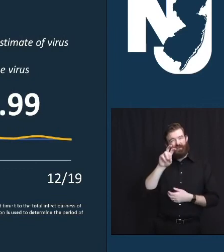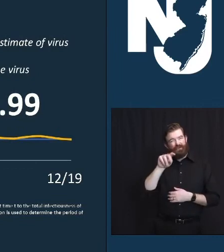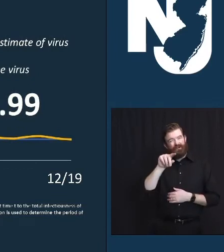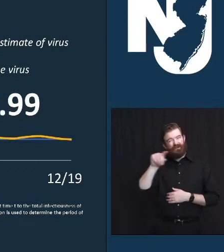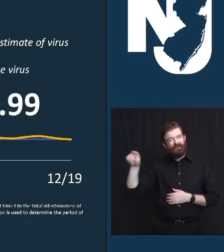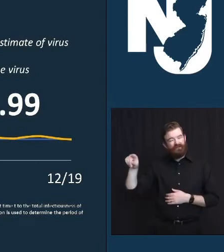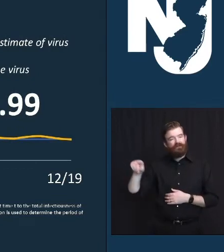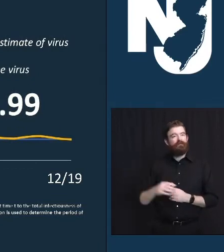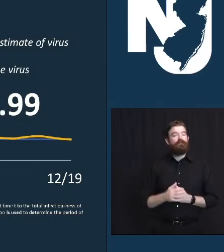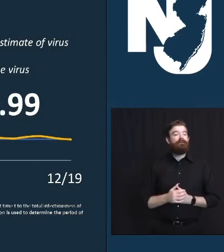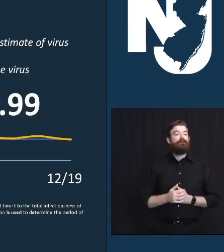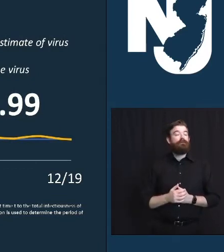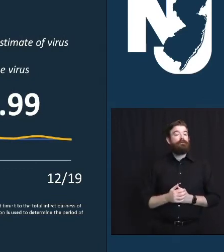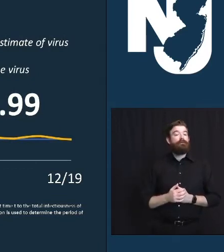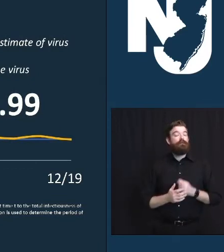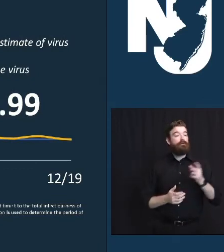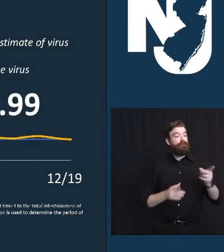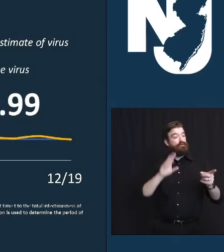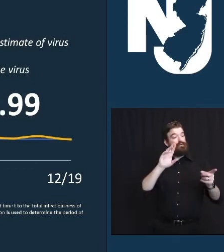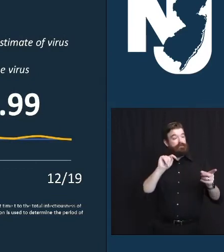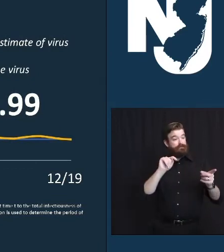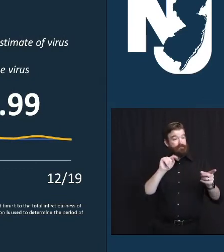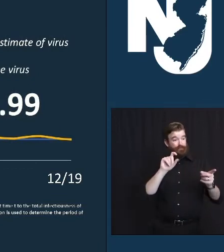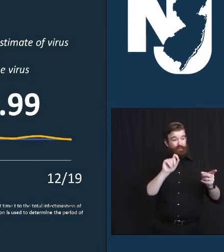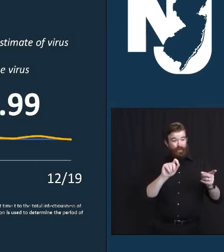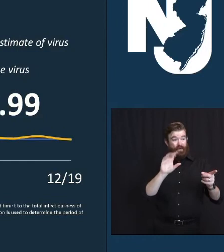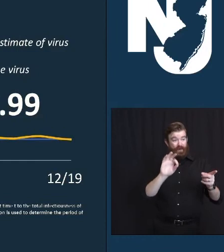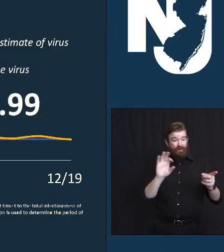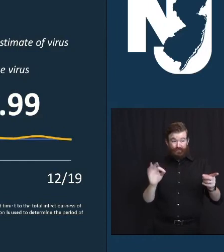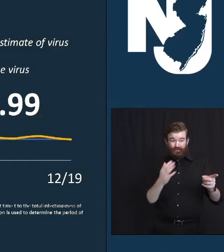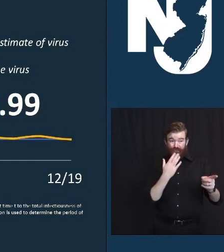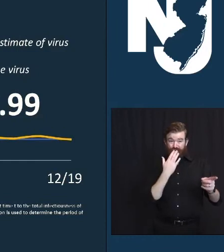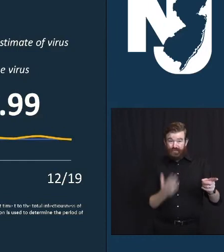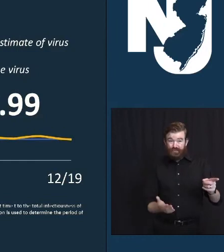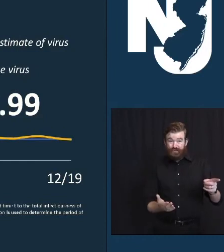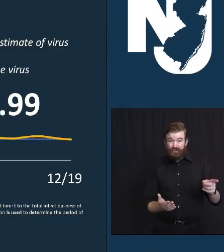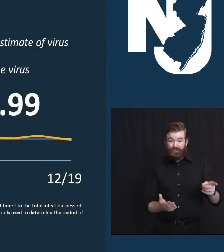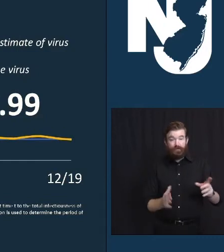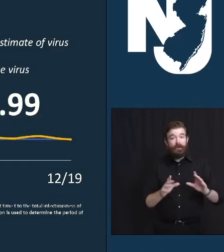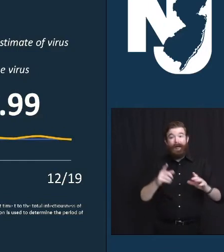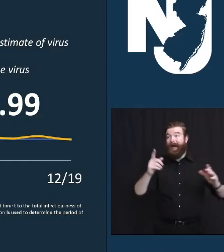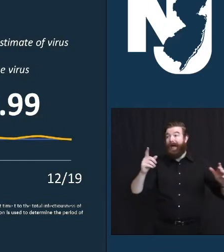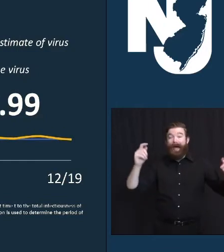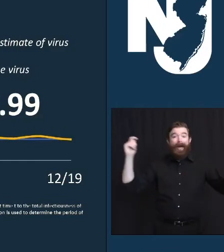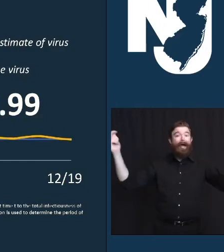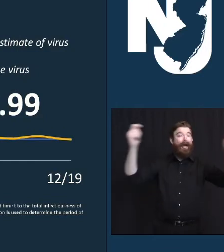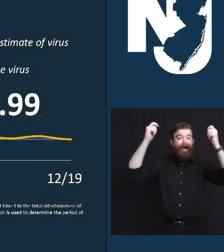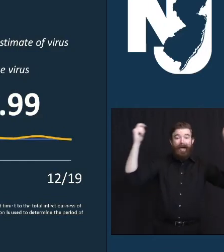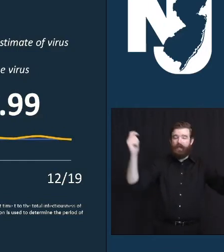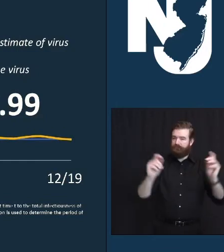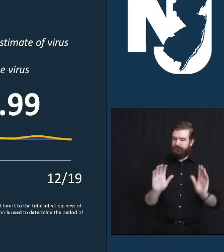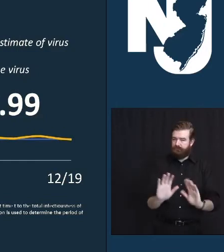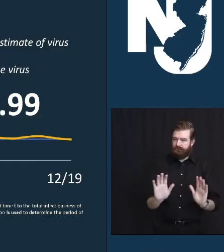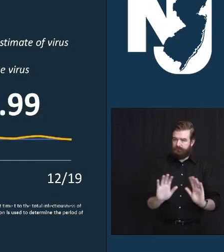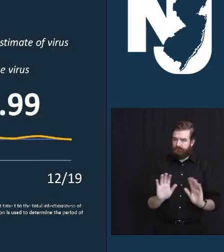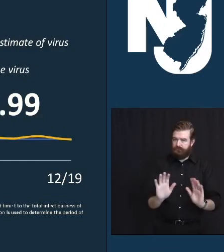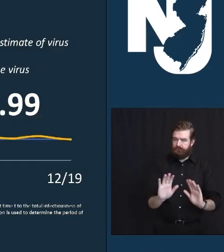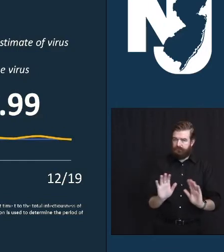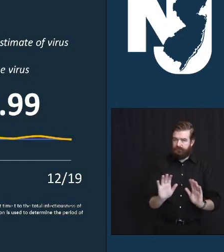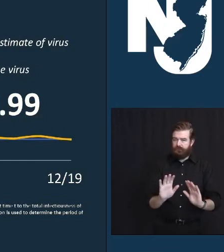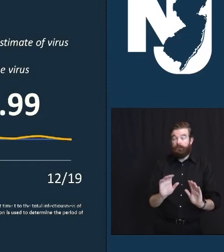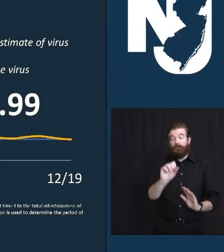is notable. We're happy for it, but it's not worth any celebration. It's certainly better than the alternative, but it's worth our doubling down to